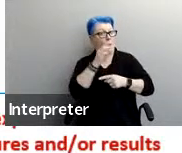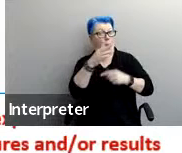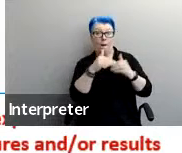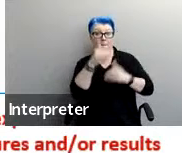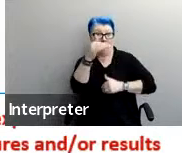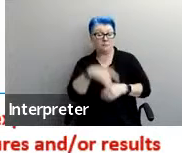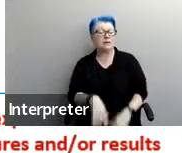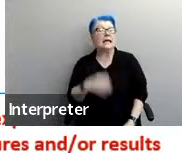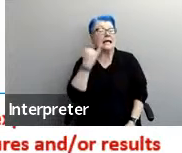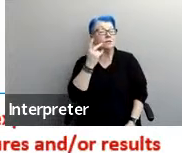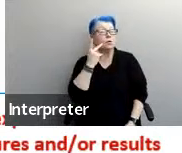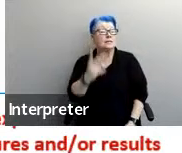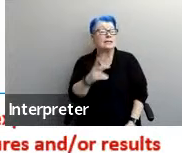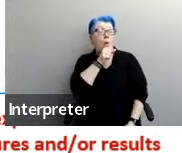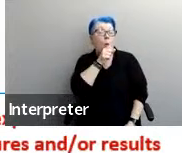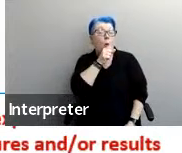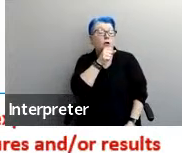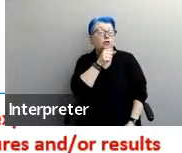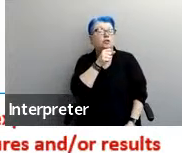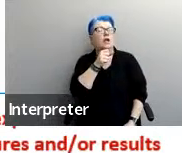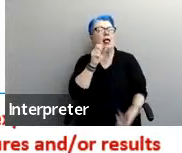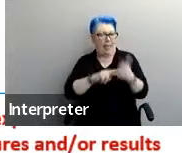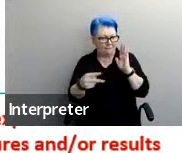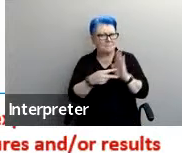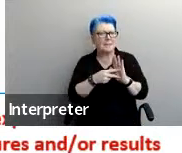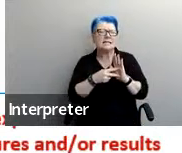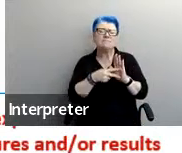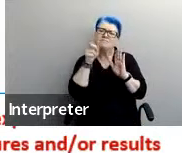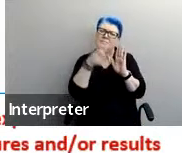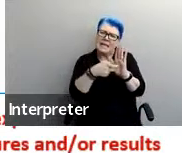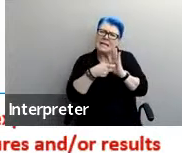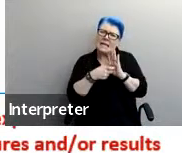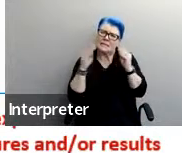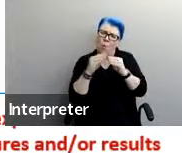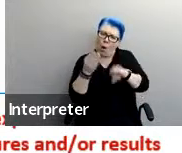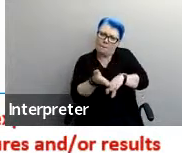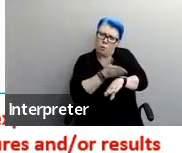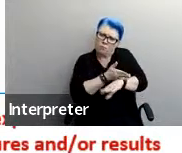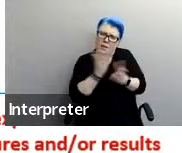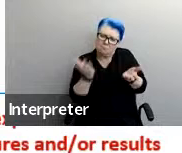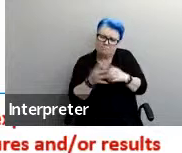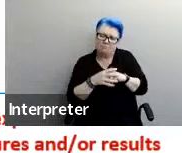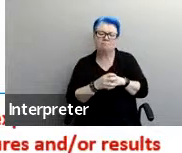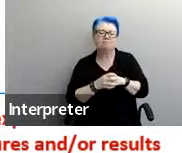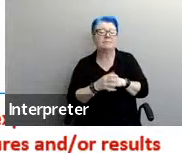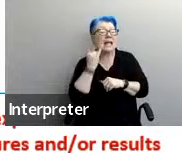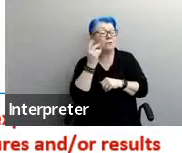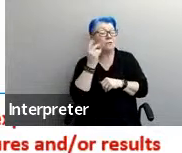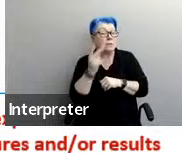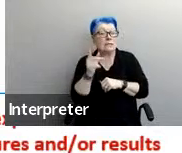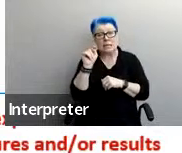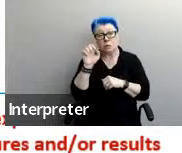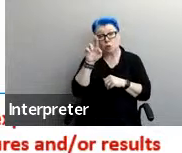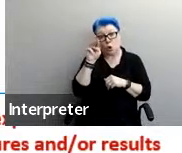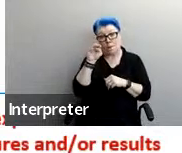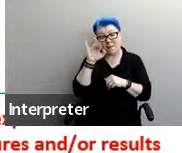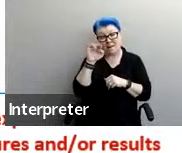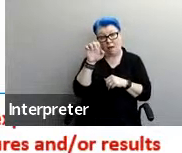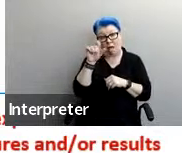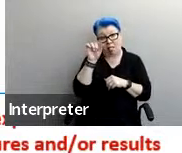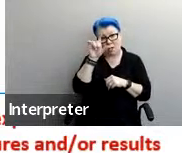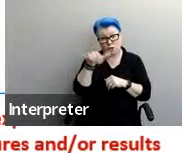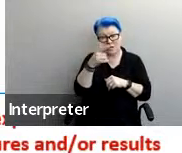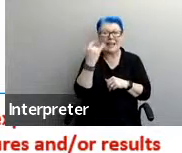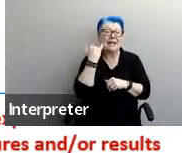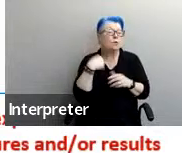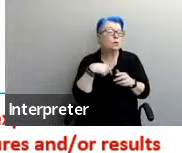there's opportunity for improvement. As for the supporting details section, if you see terminology in the first column that does not